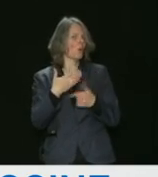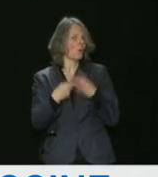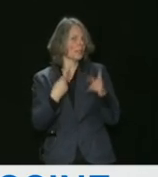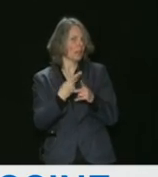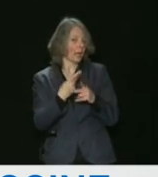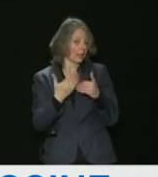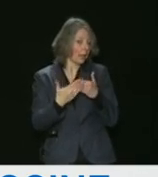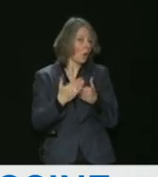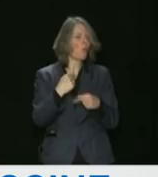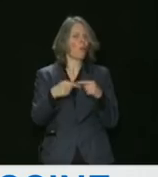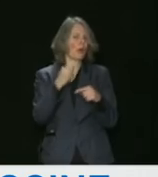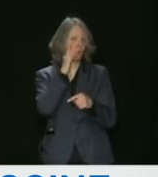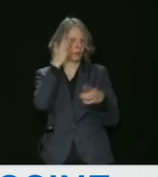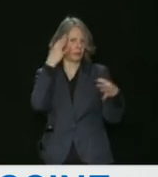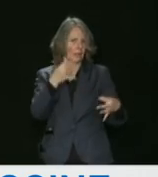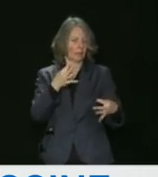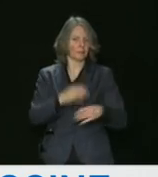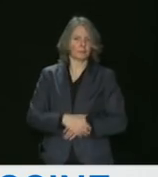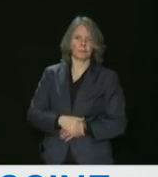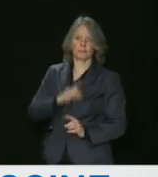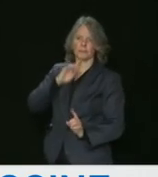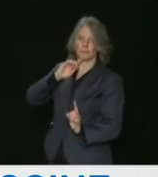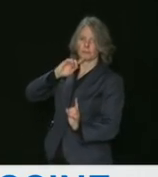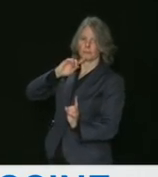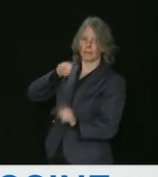days, weeks, or months? Answer.